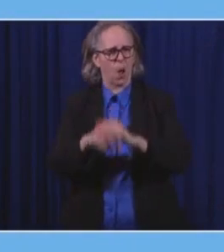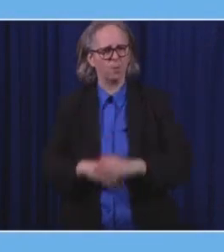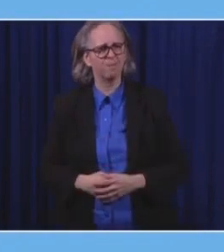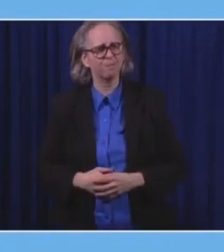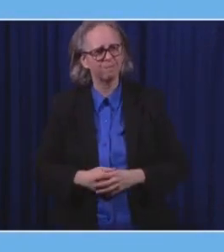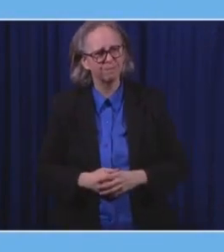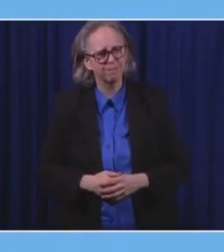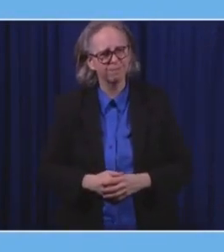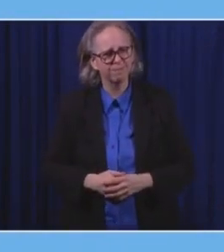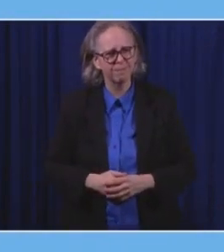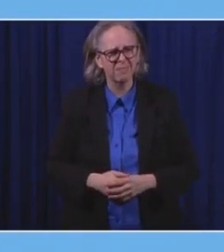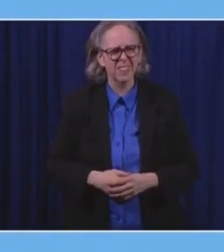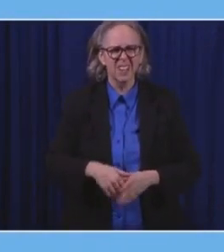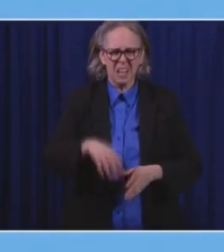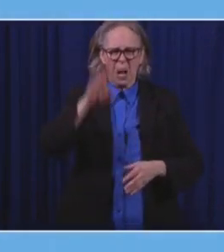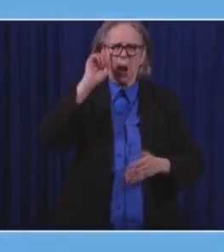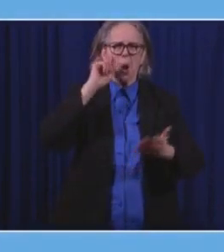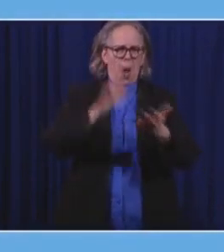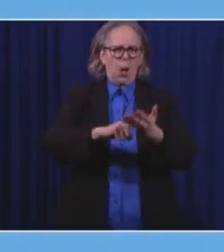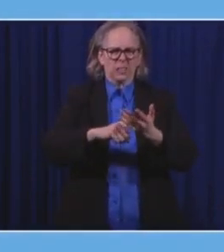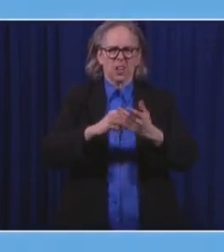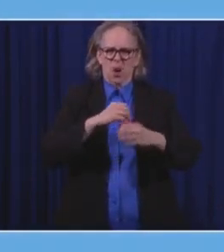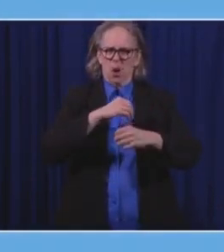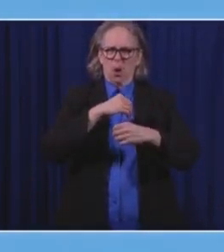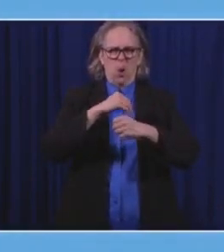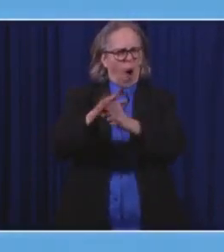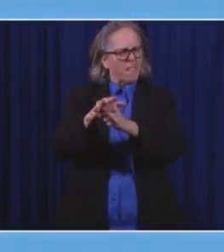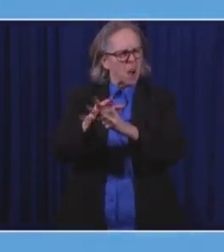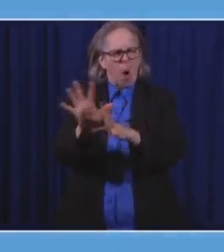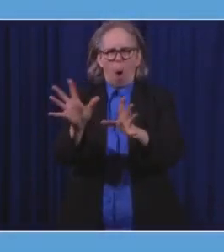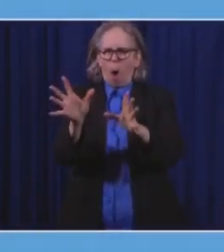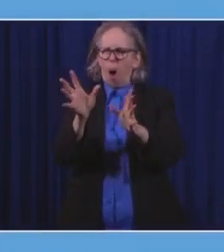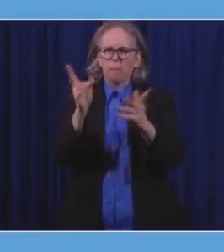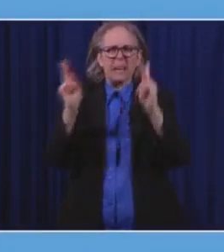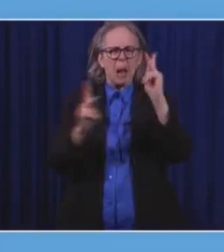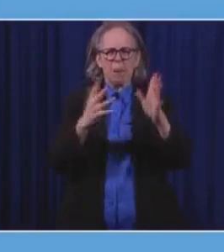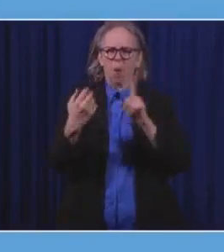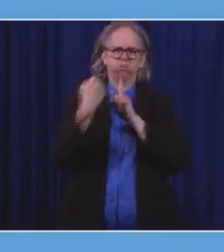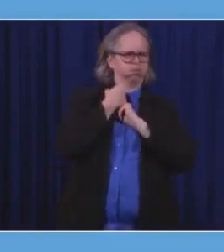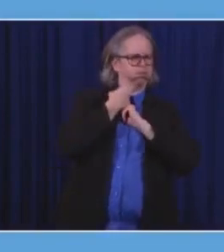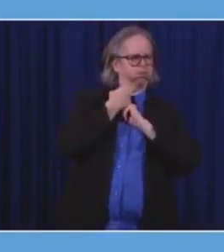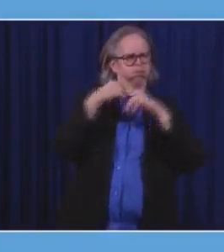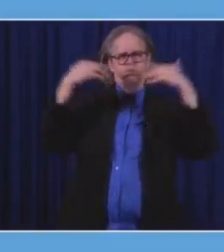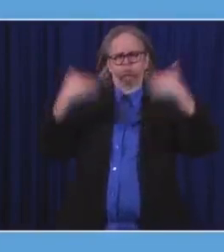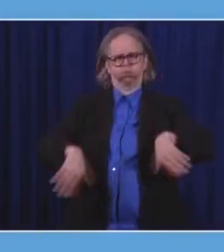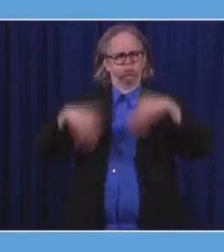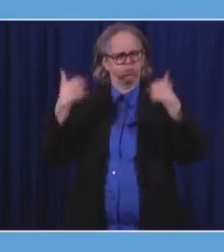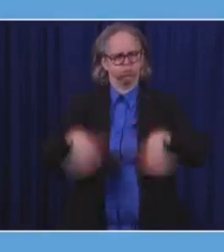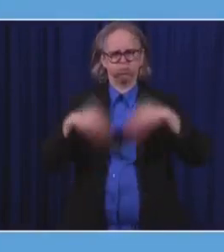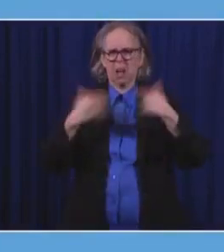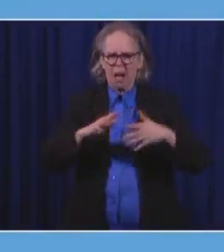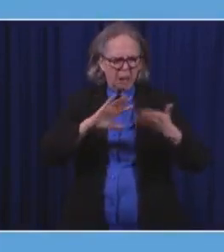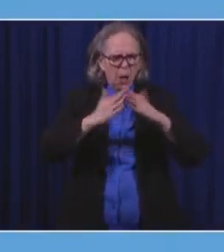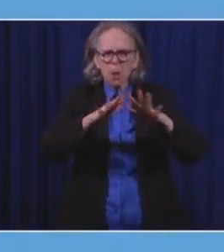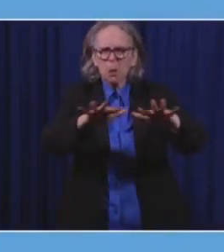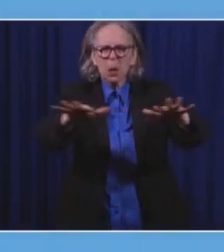I've noticed what COVID is doing to people in general, let alone our community. And when I heard about